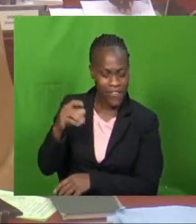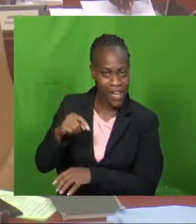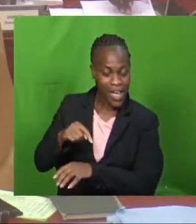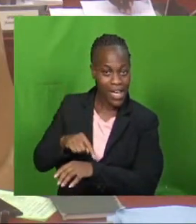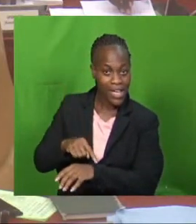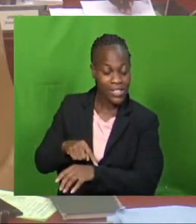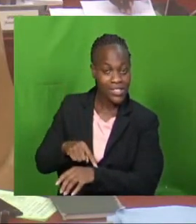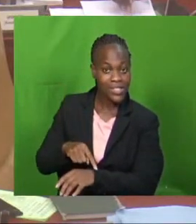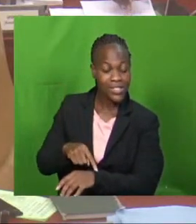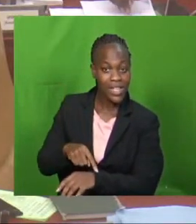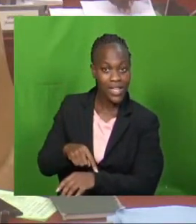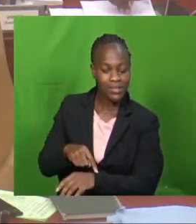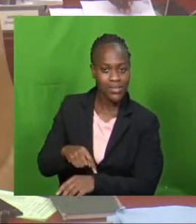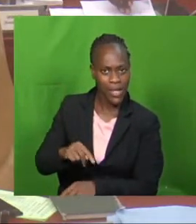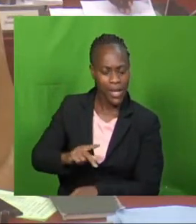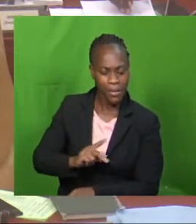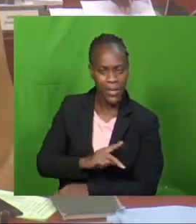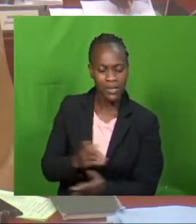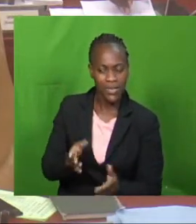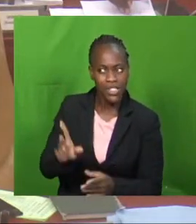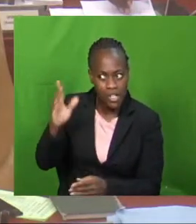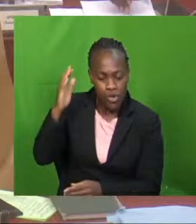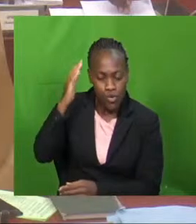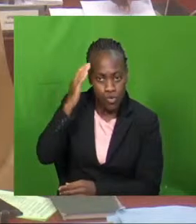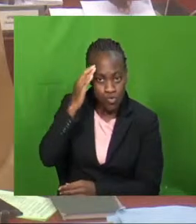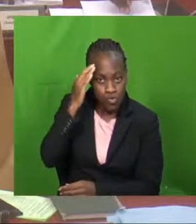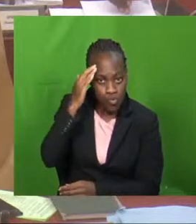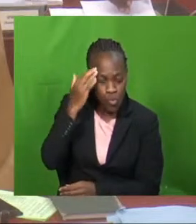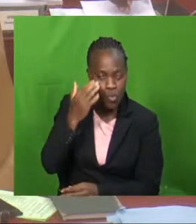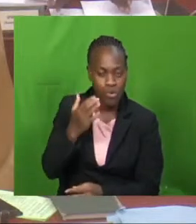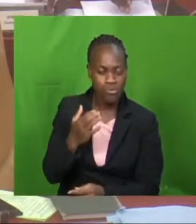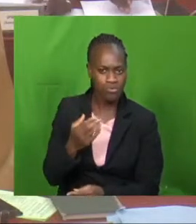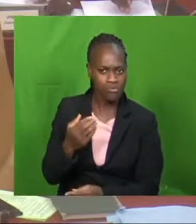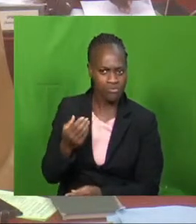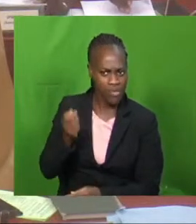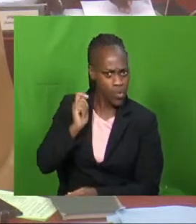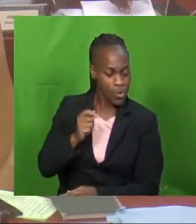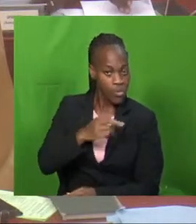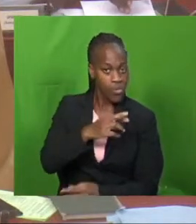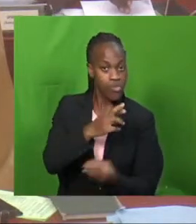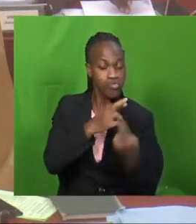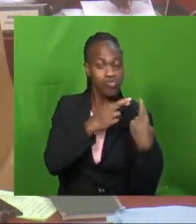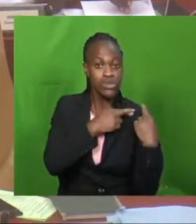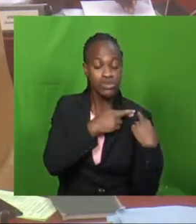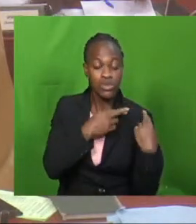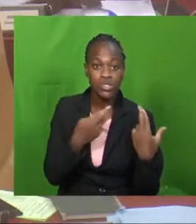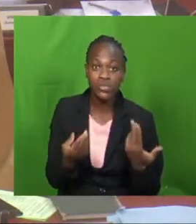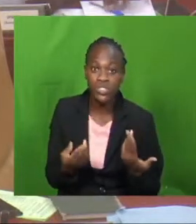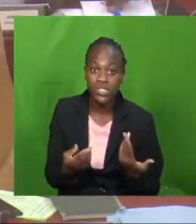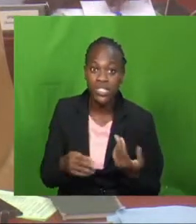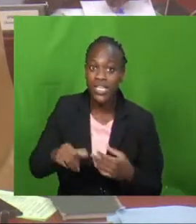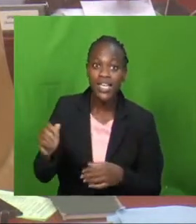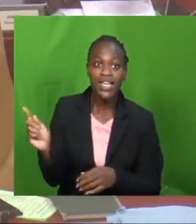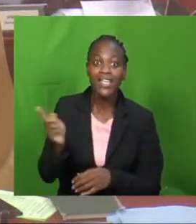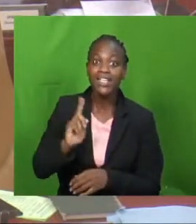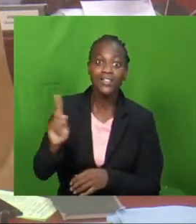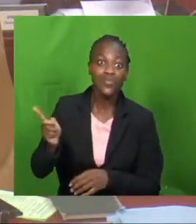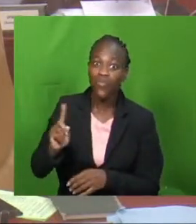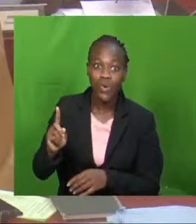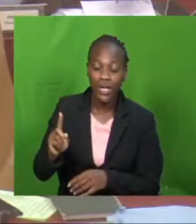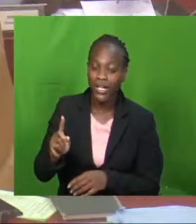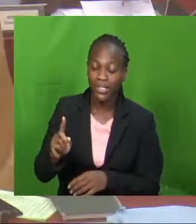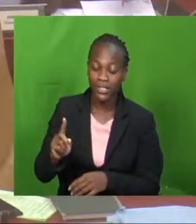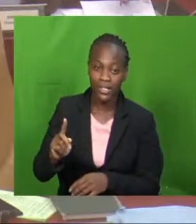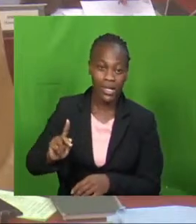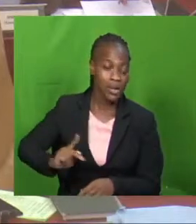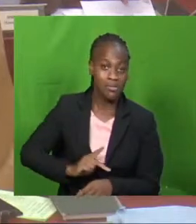earlier, and he knows the responsibilities of whips anywhere in this world in Parliament.